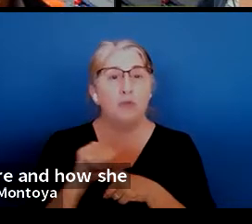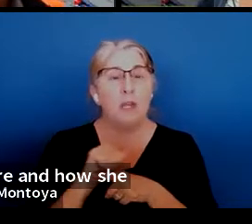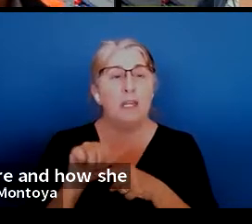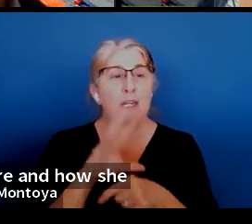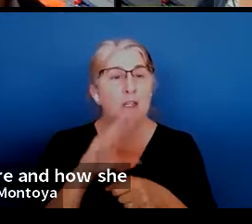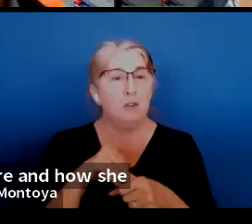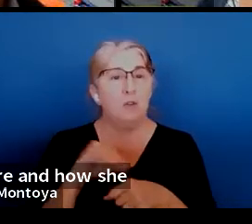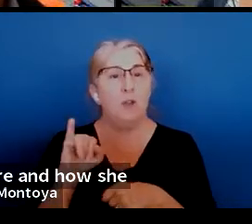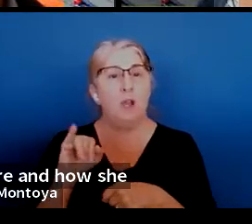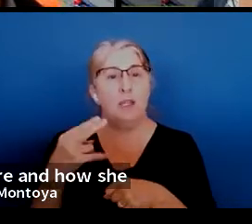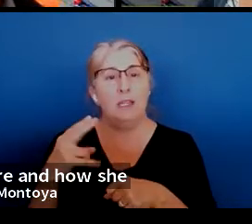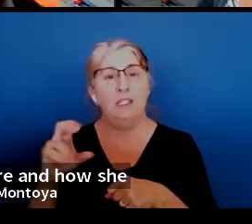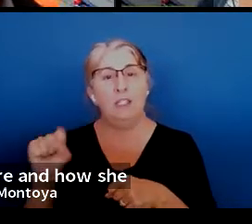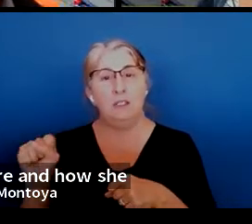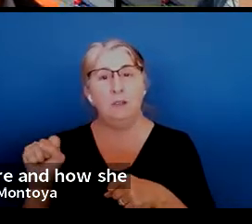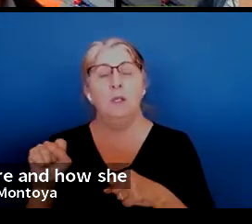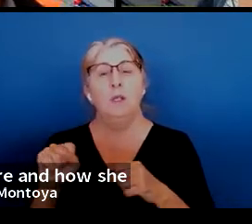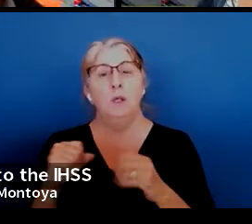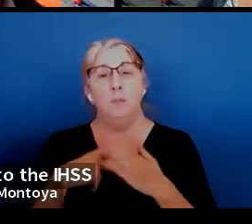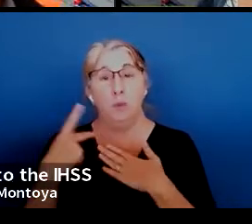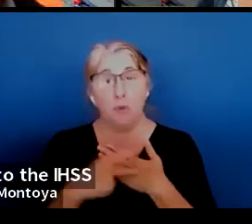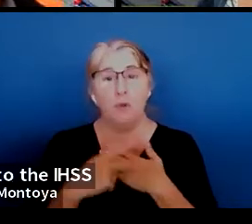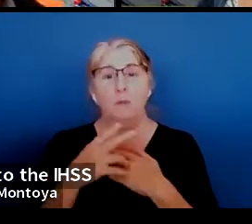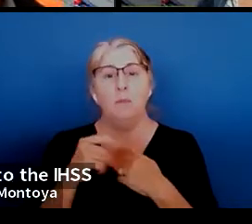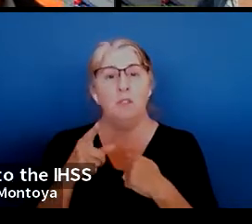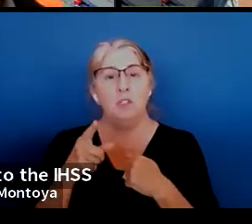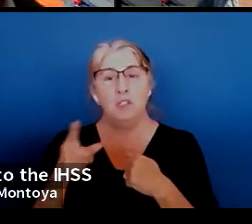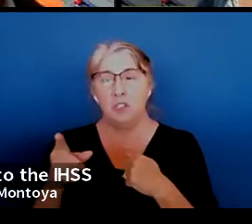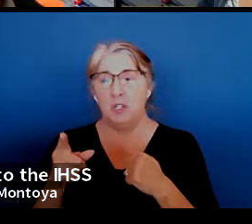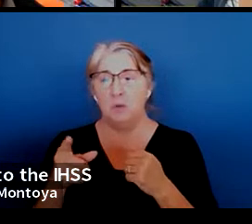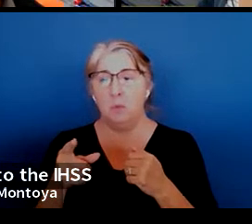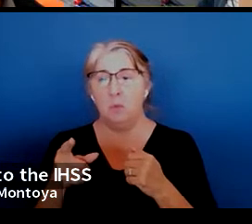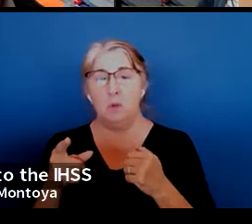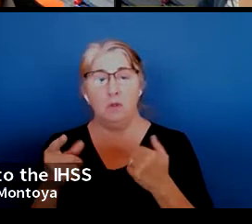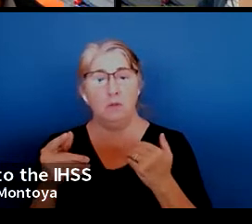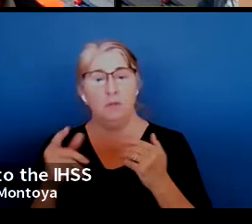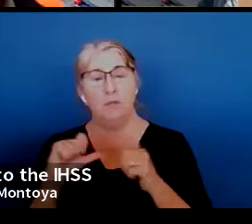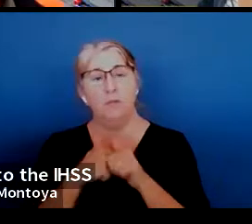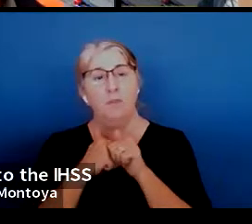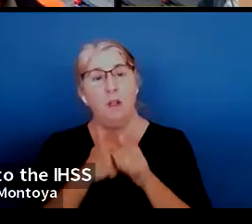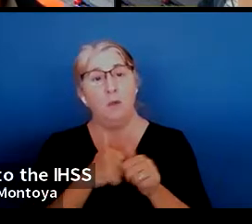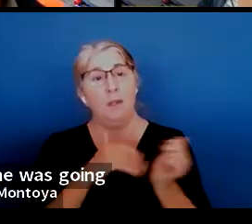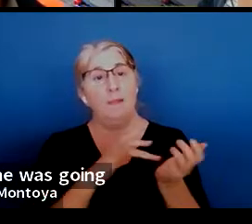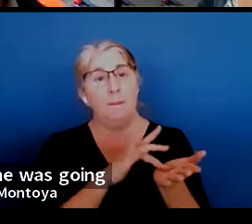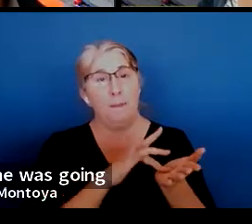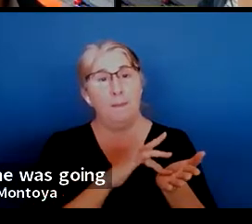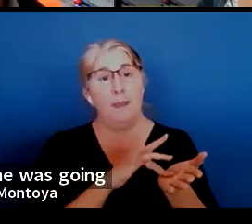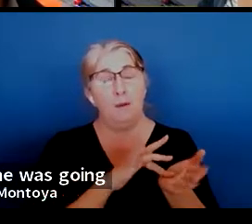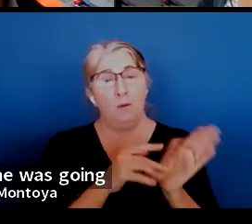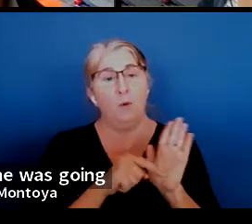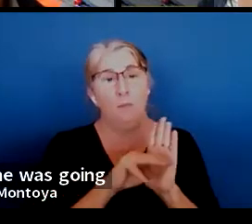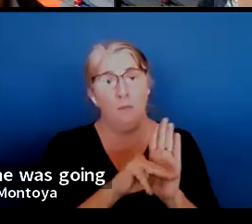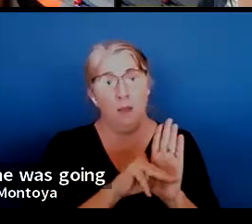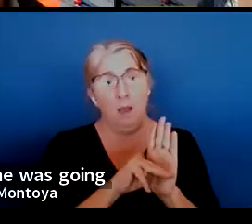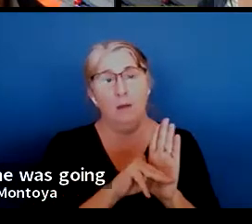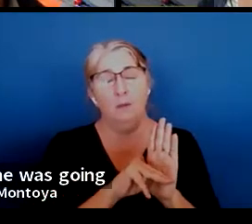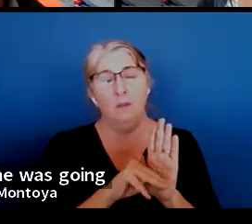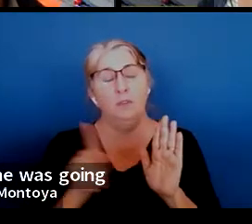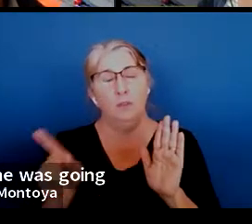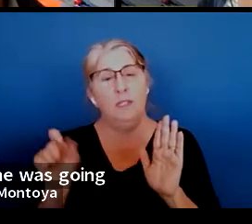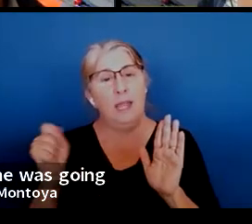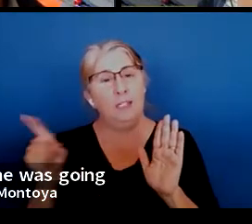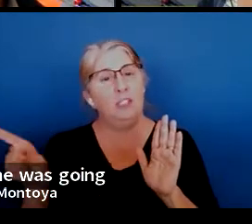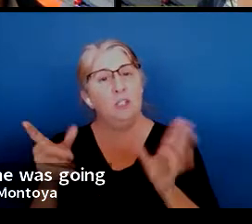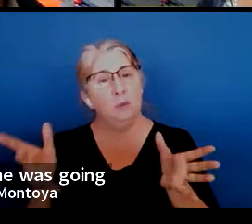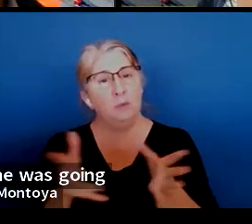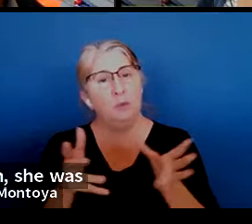the IHSS program, and she was going for a medical model. Yeah, she was pushing for a medical model,